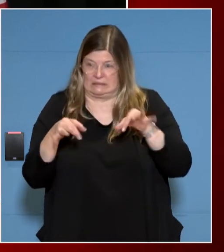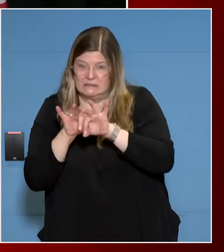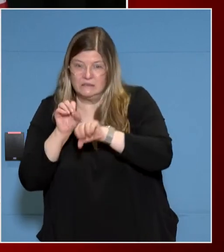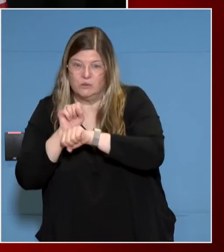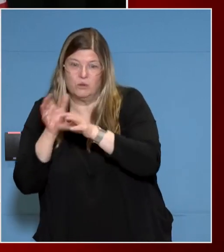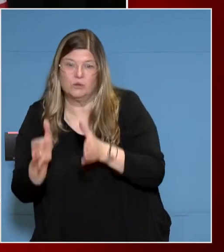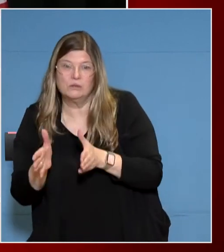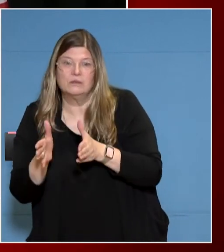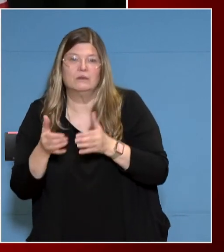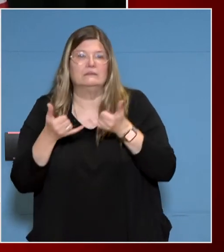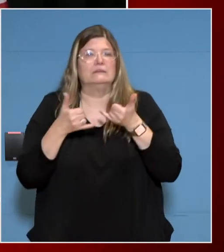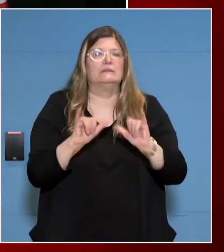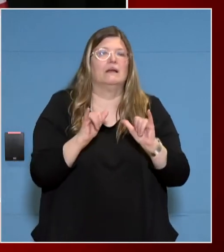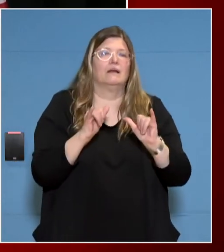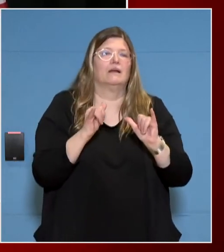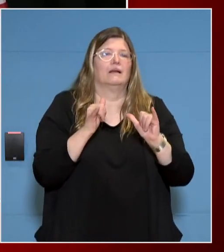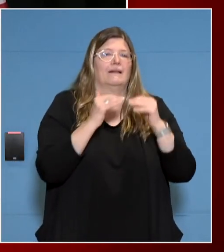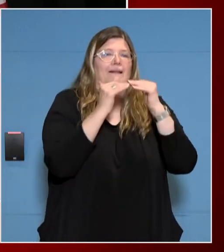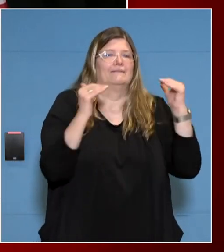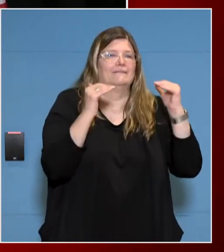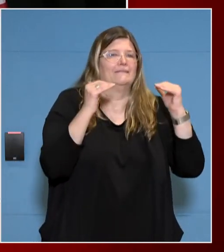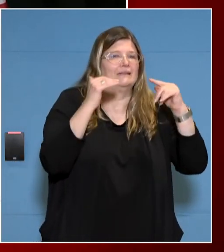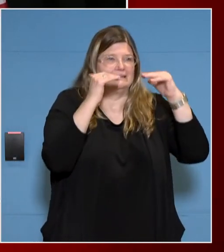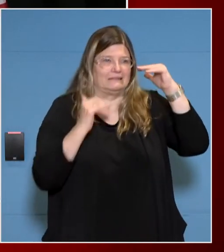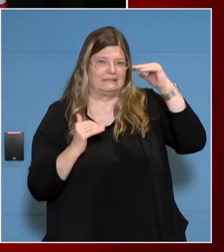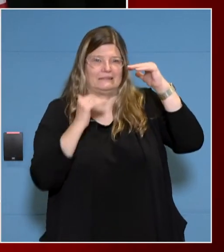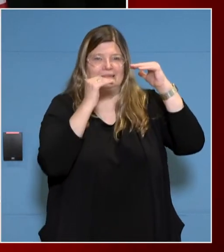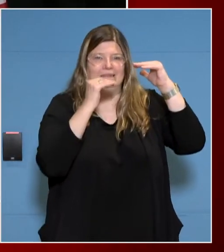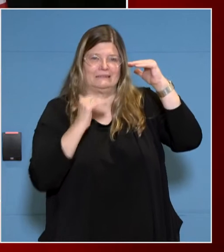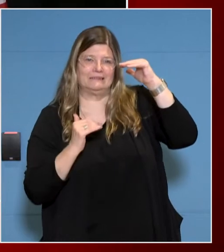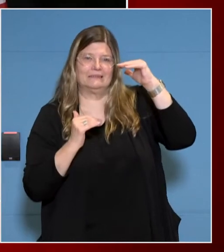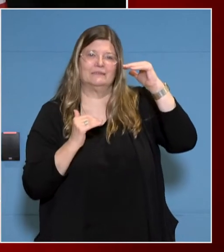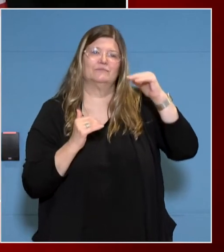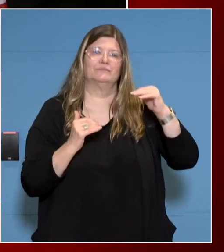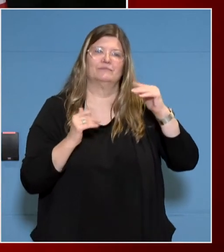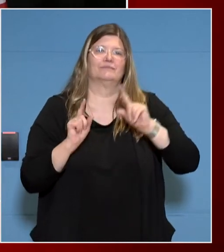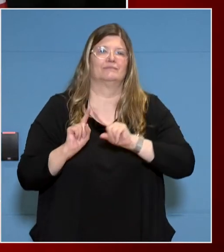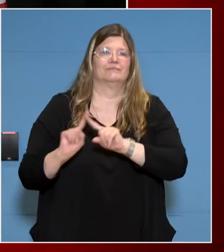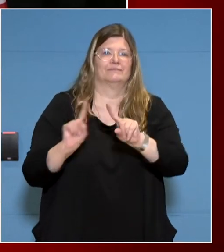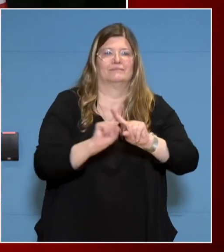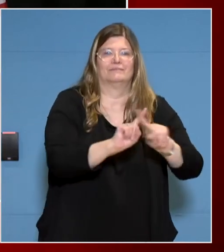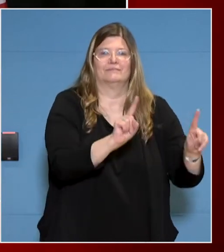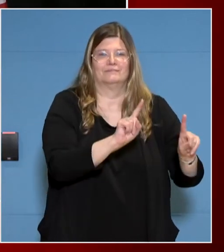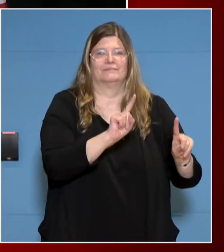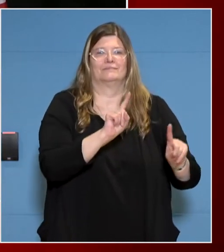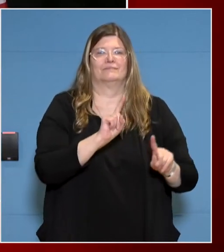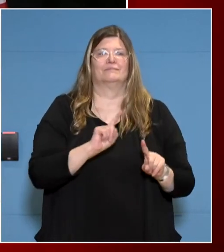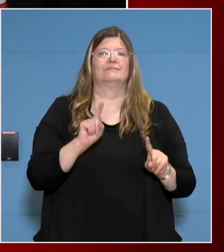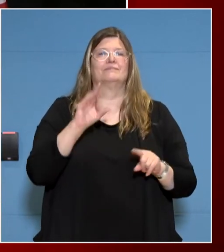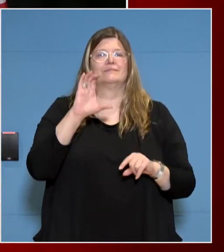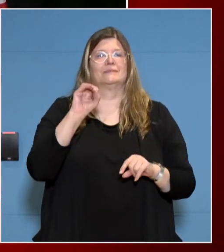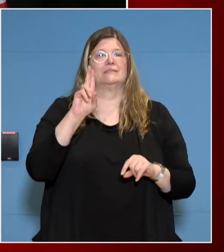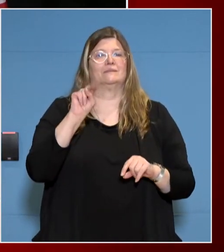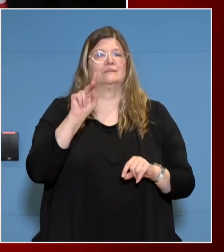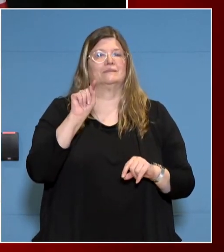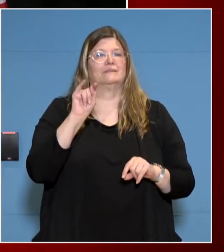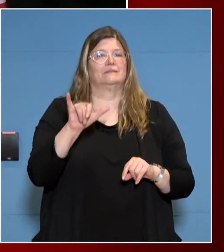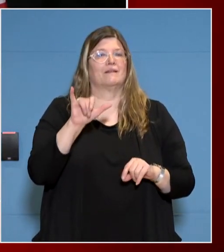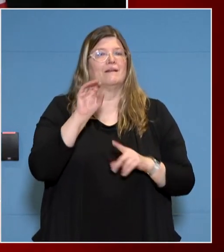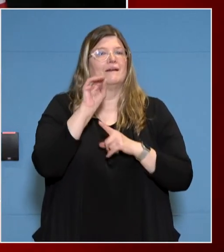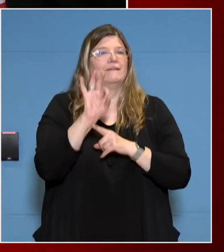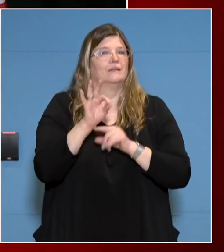from now. Sure. So there's a difference between essential government workers and continuity of operations for succession planning. So we